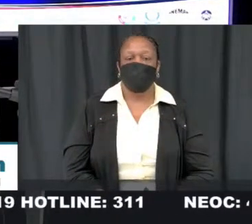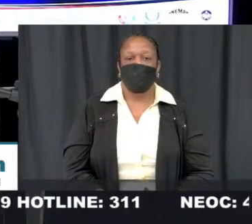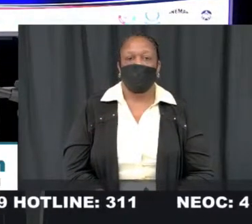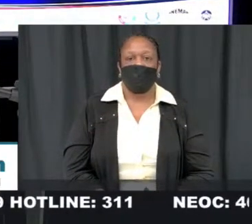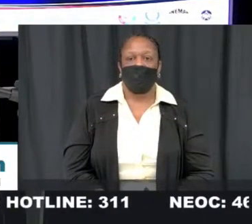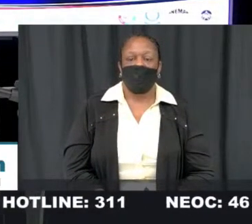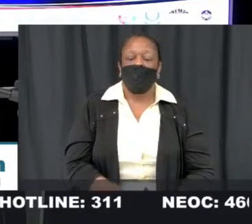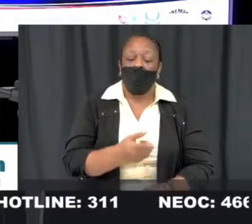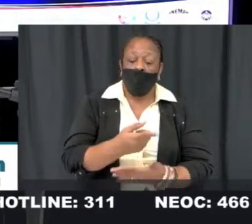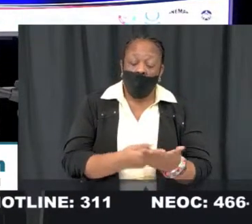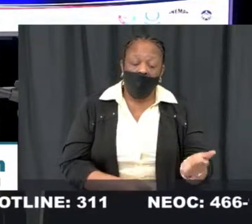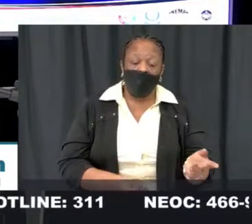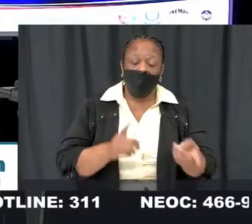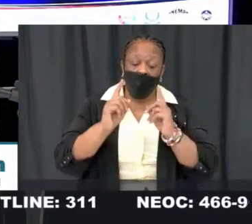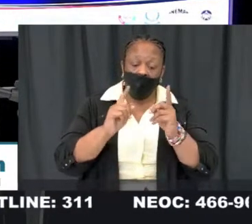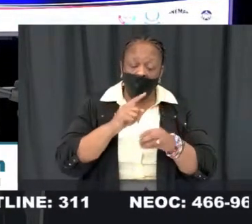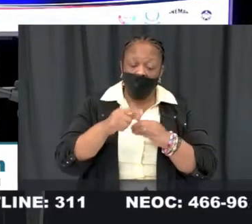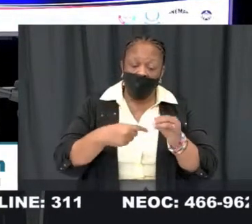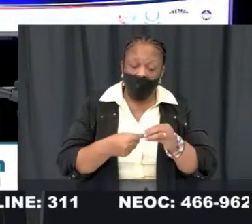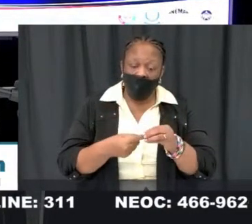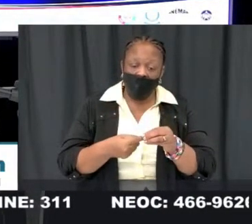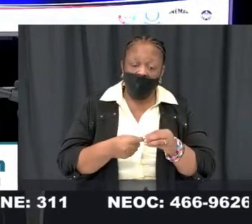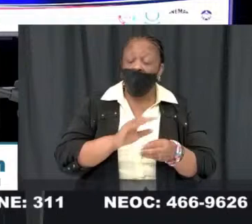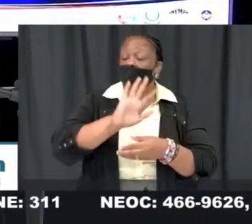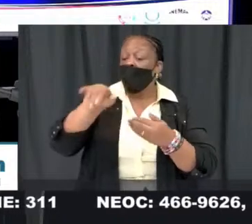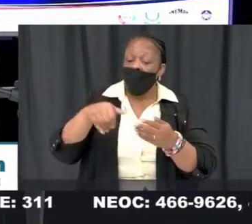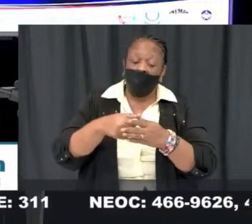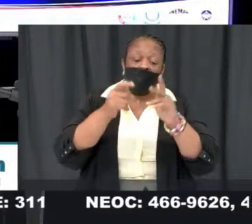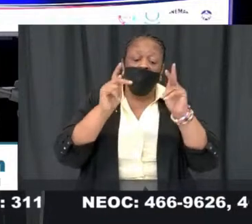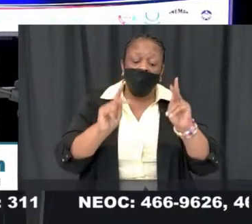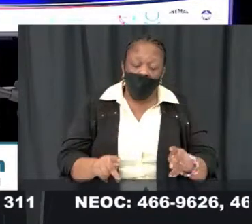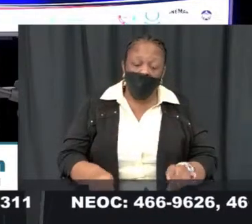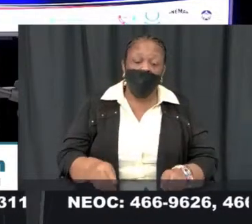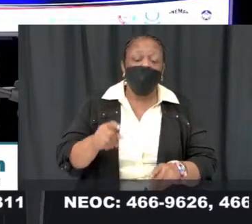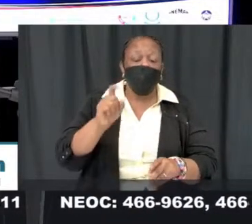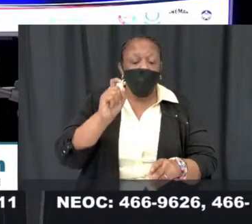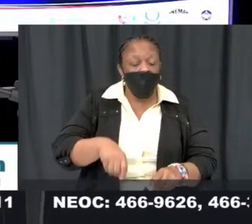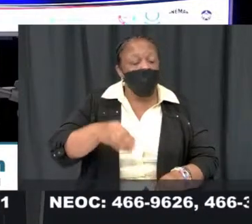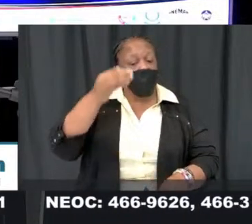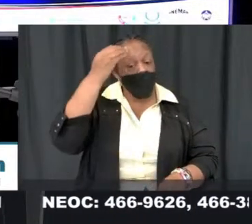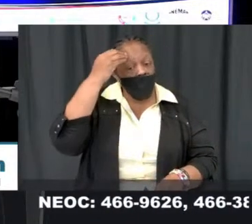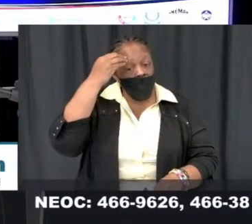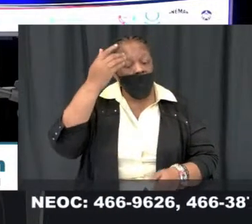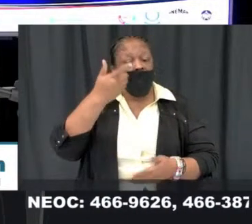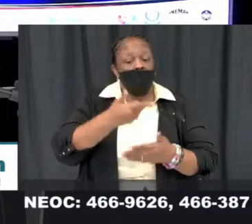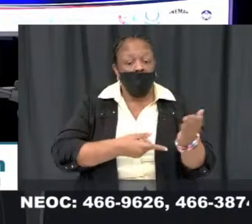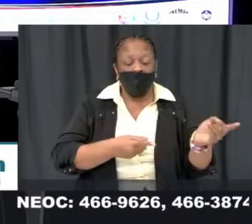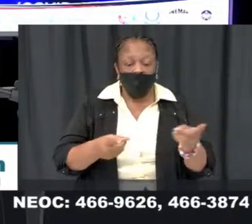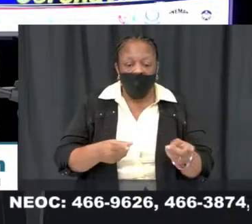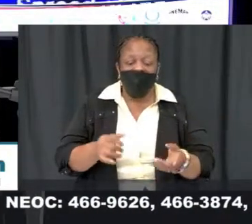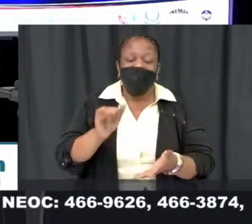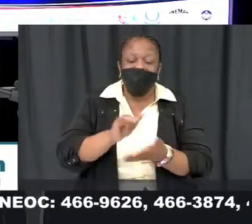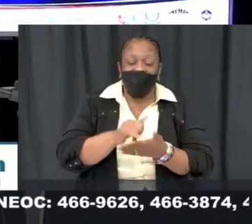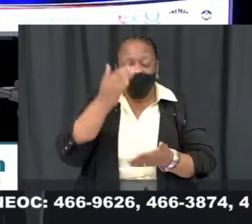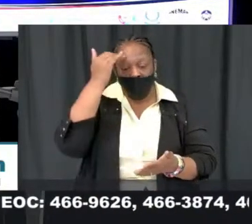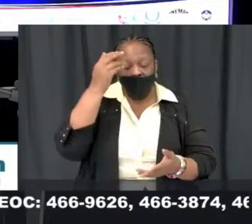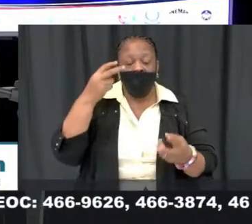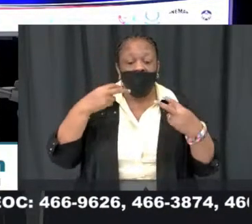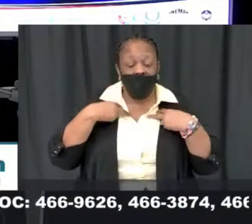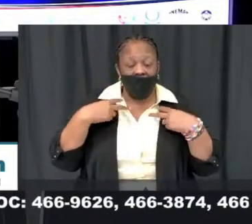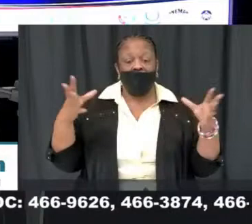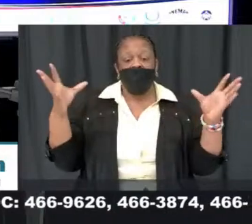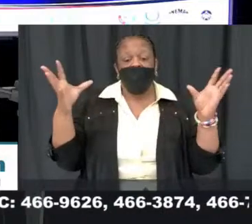public's business. And the public must be embedded in everything that we do. Now we move on to the topic